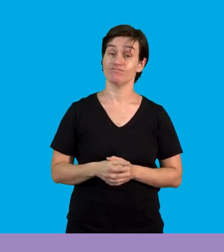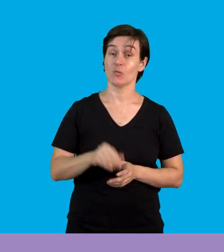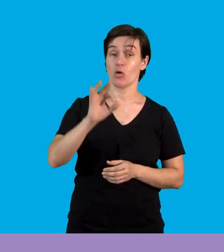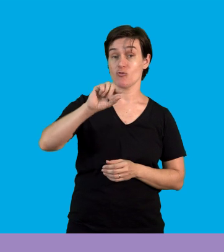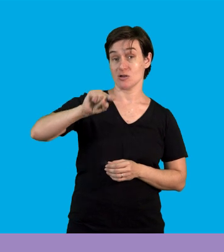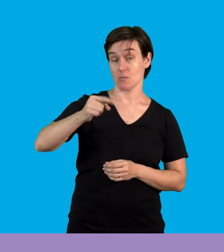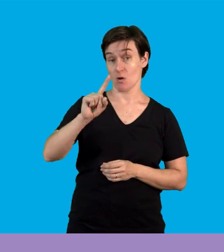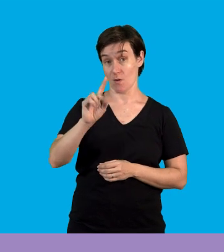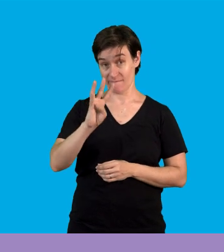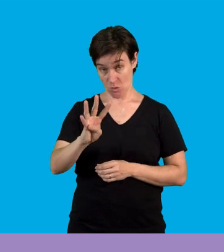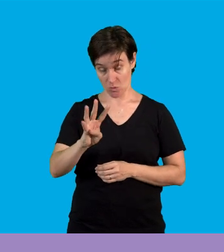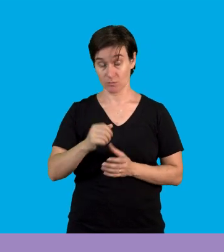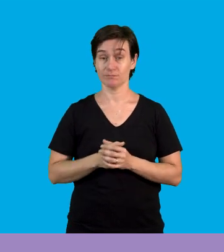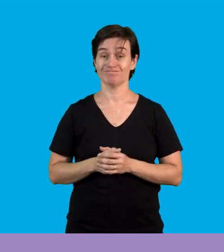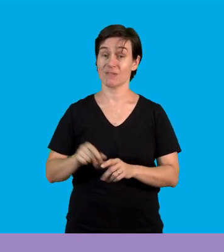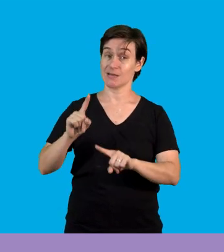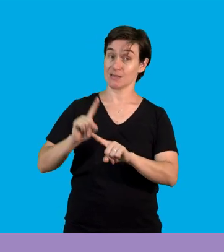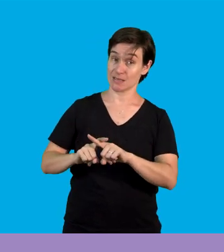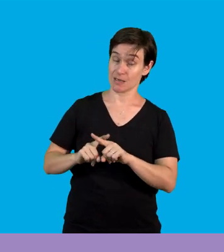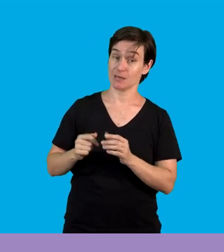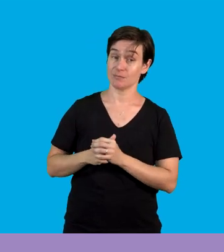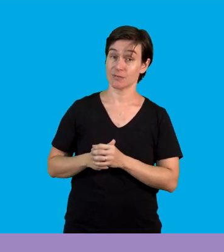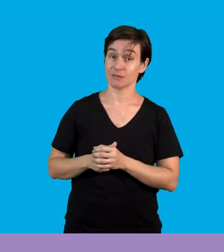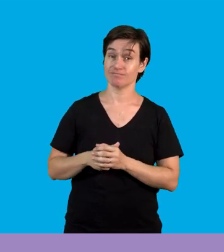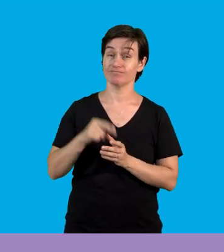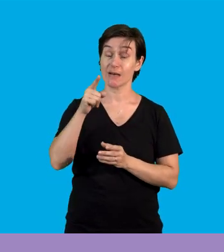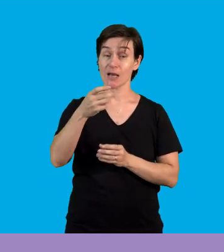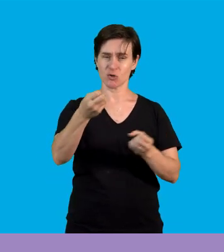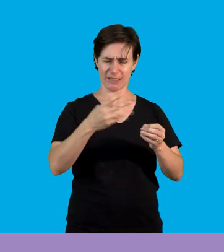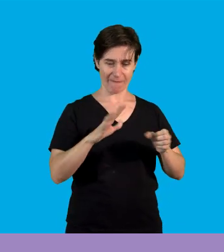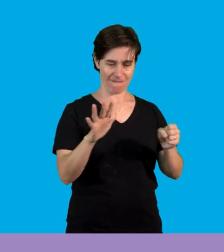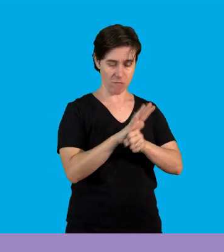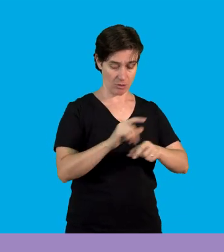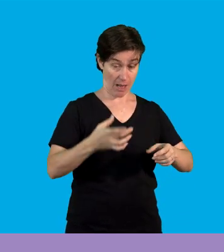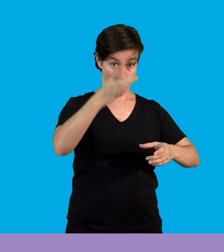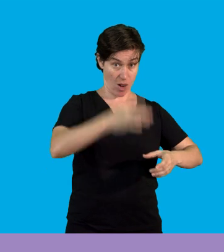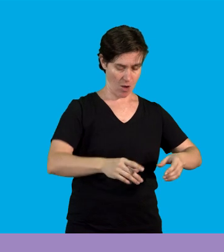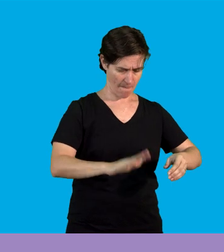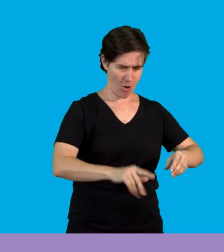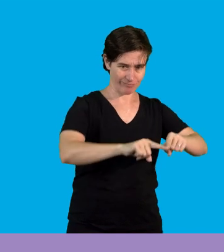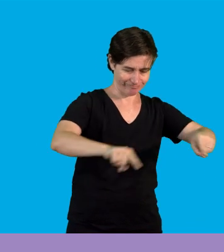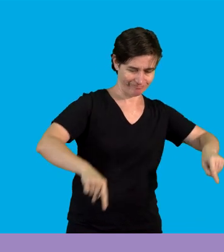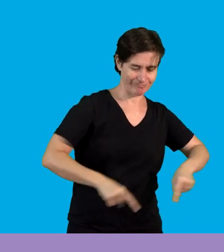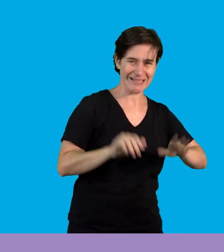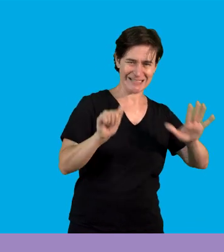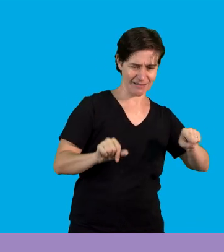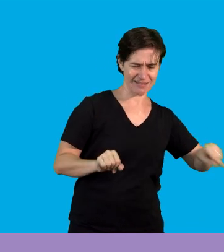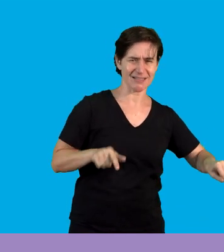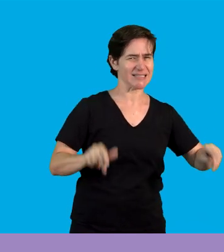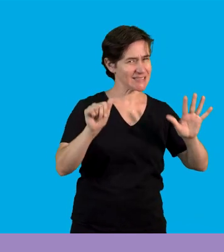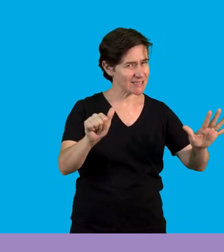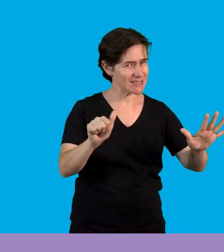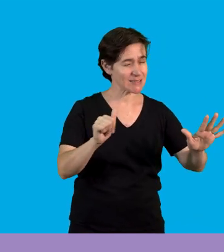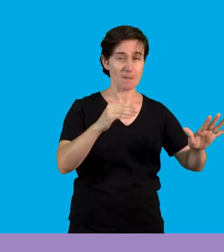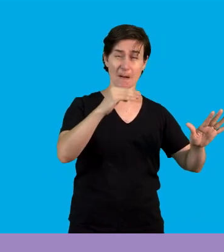of 3,14 multiplied by, now we have been given the diameter of the glass, which